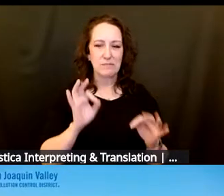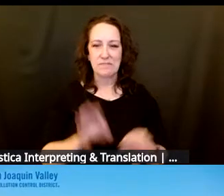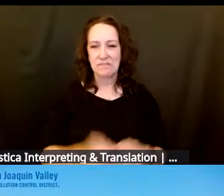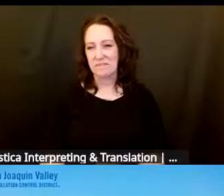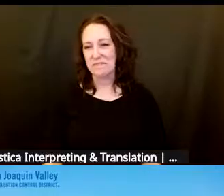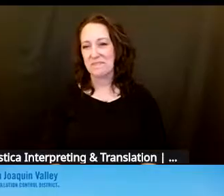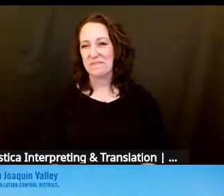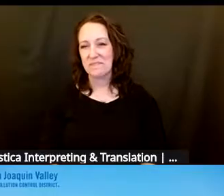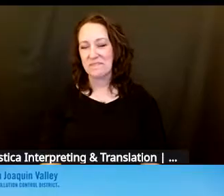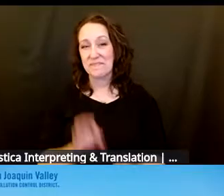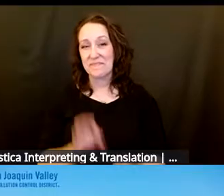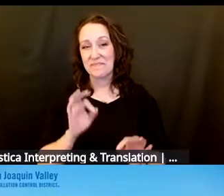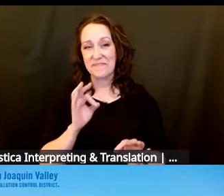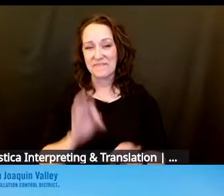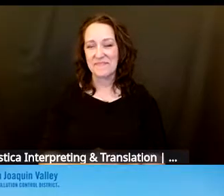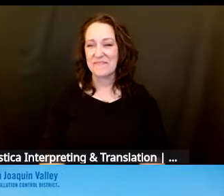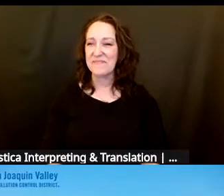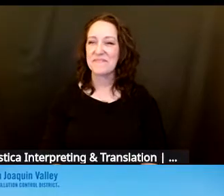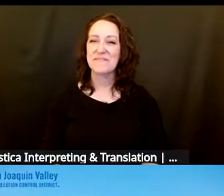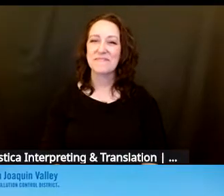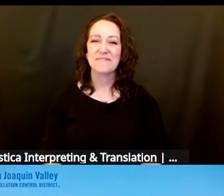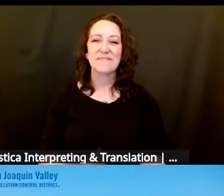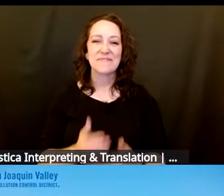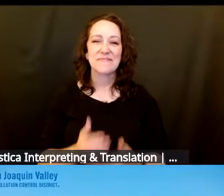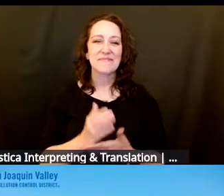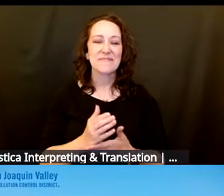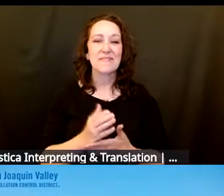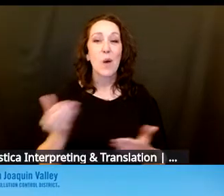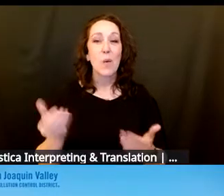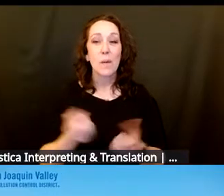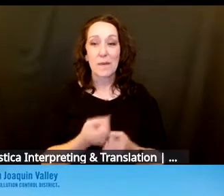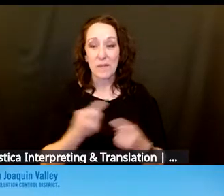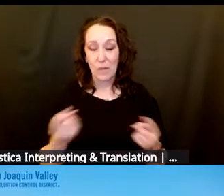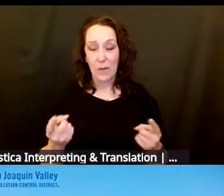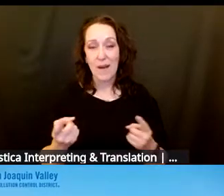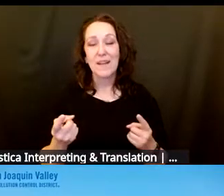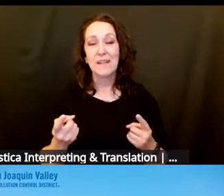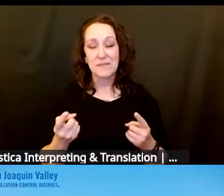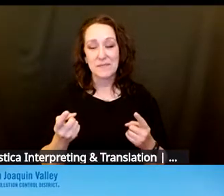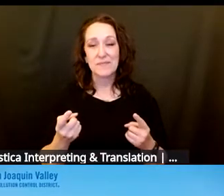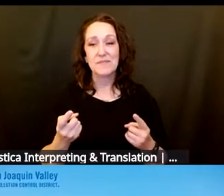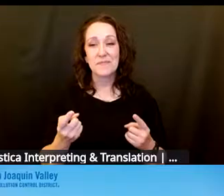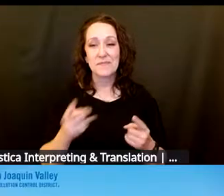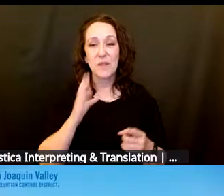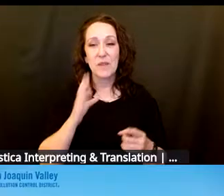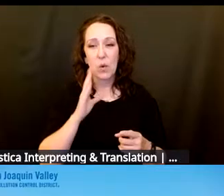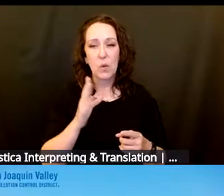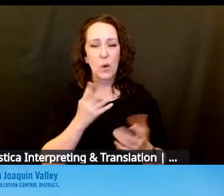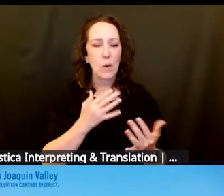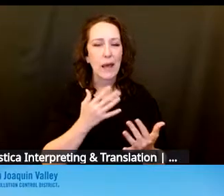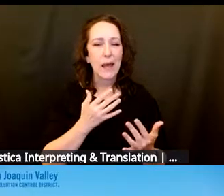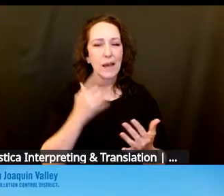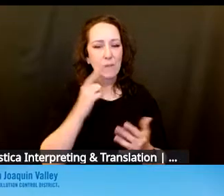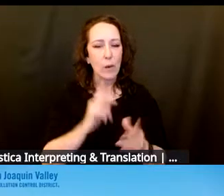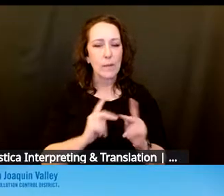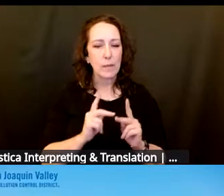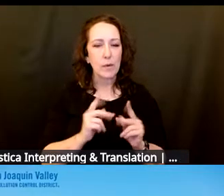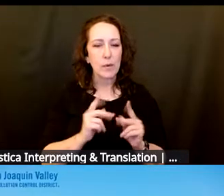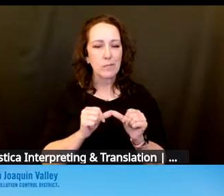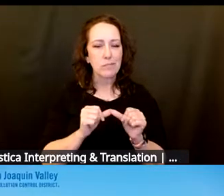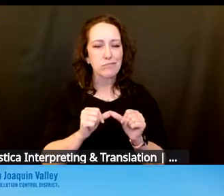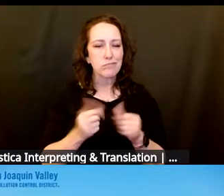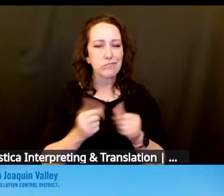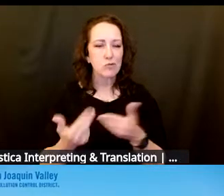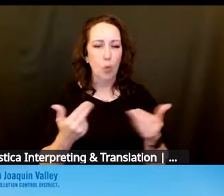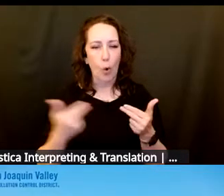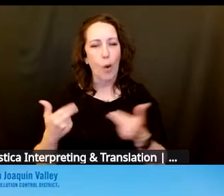Awesome. All right, so welcome everybody. We'll be waiting for folks to trickle in as